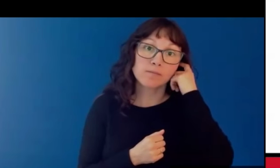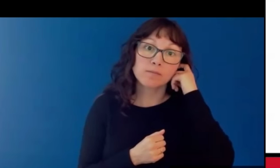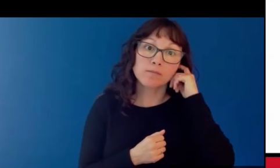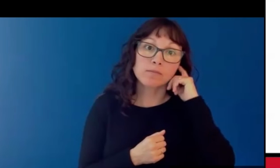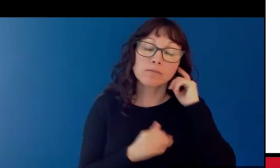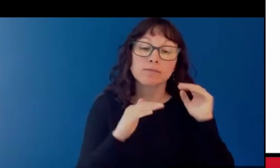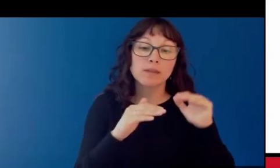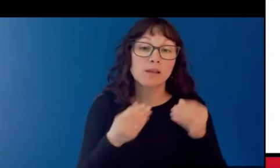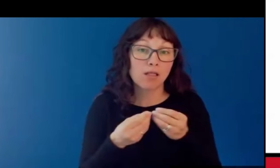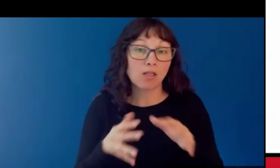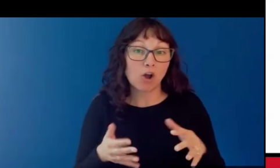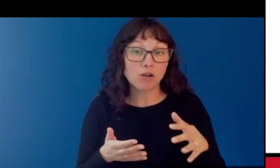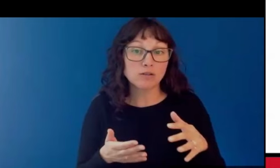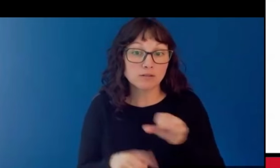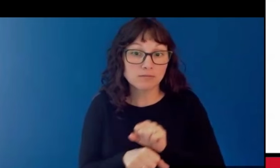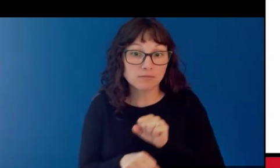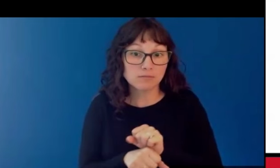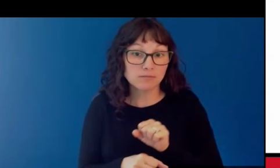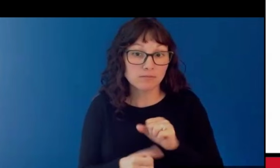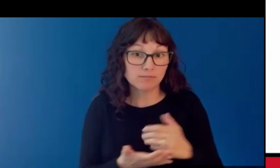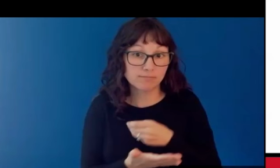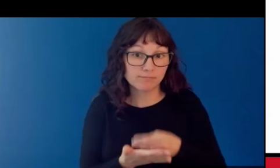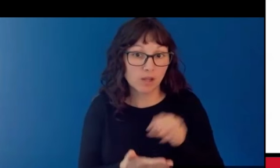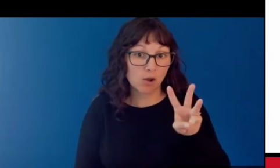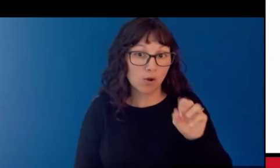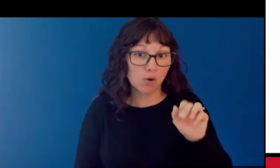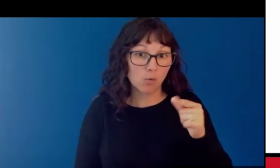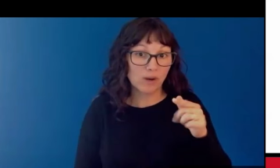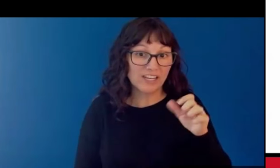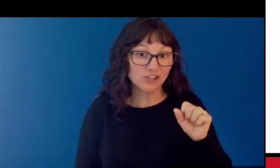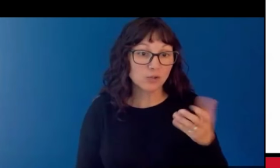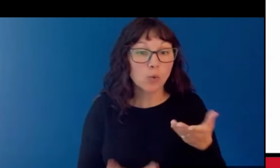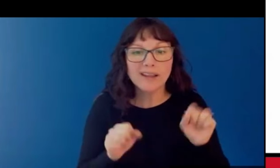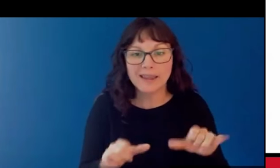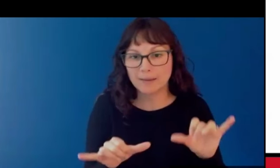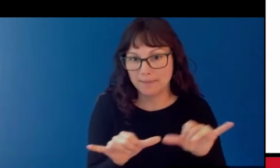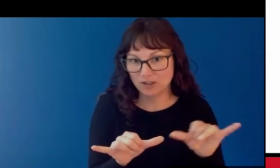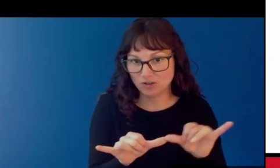lost wages, things that are measurable,